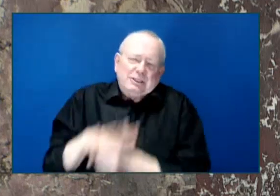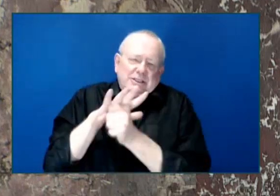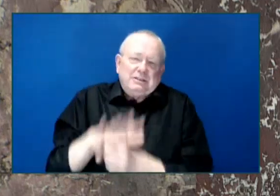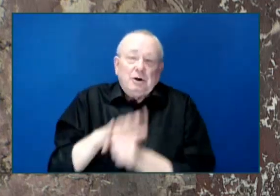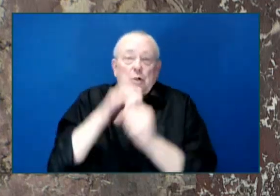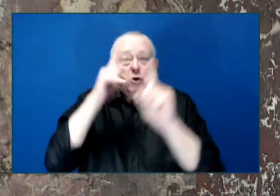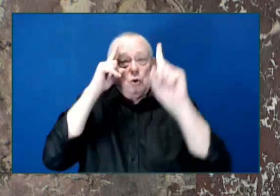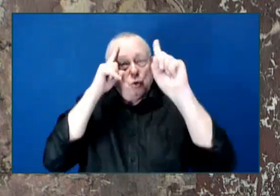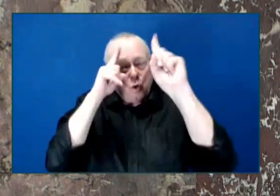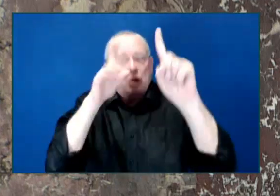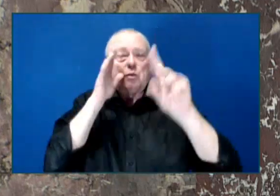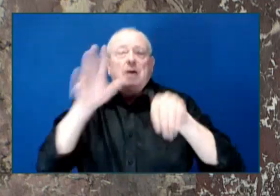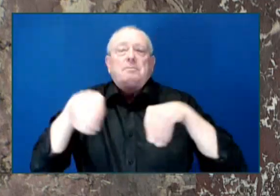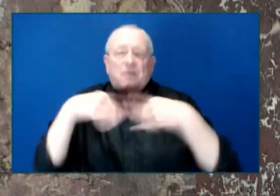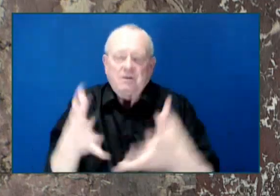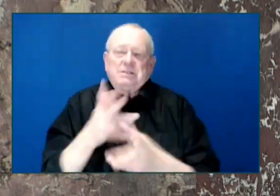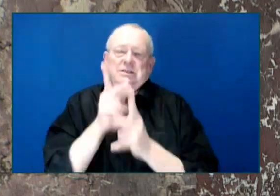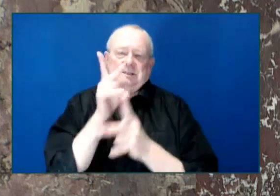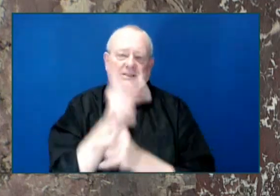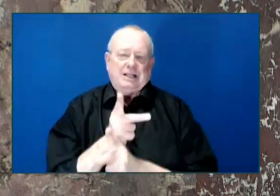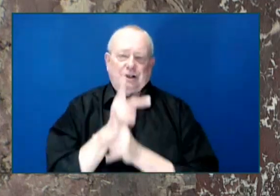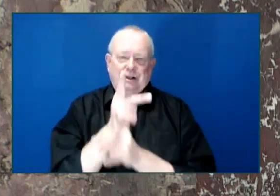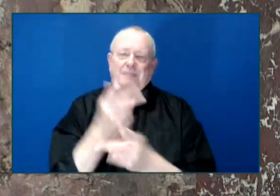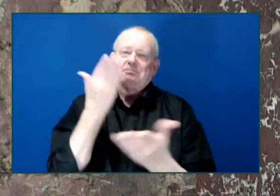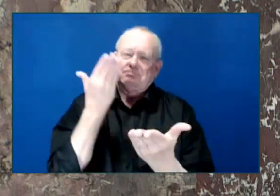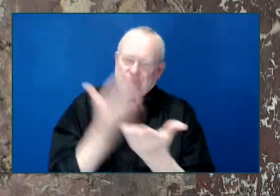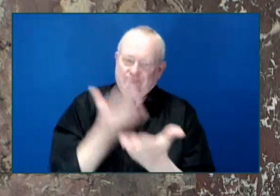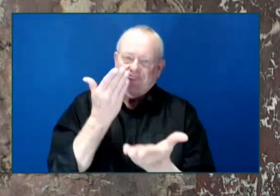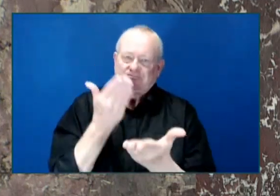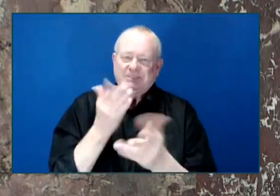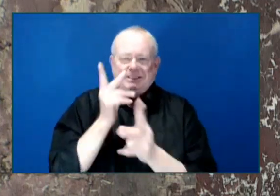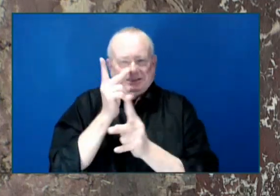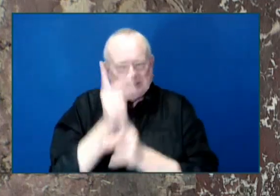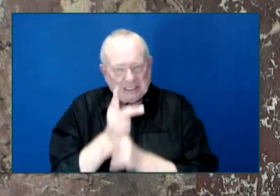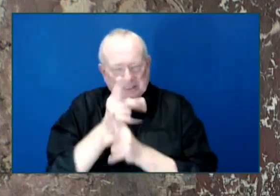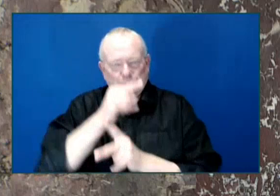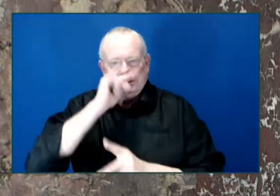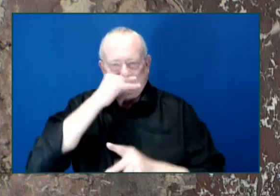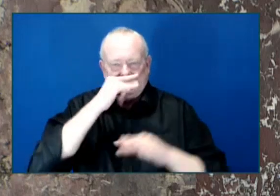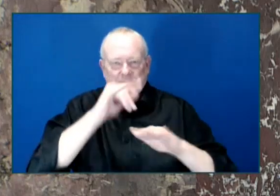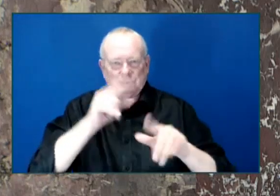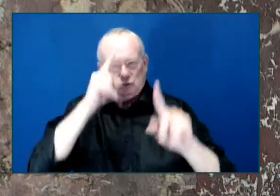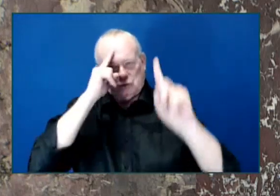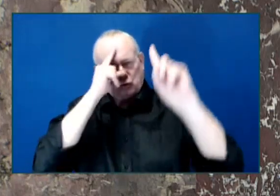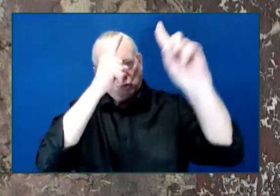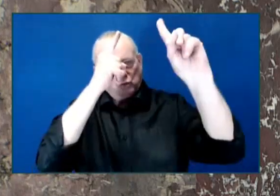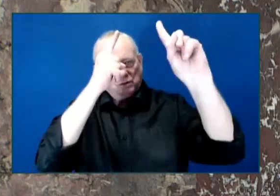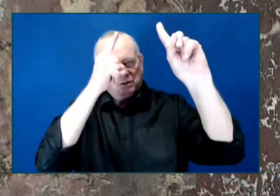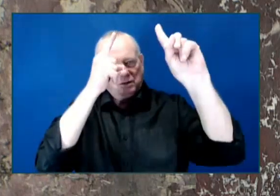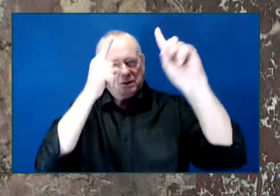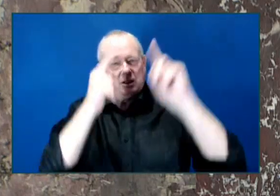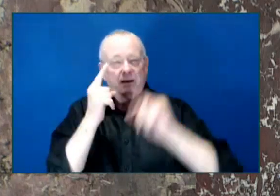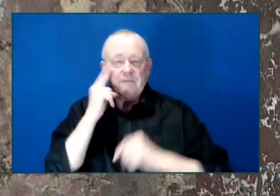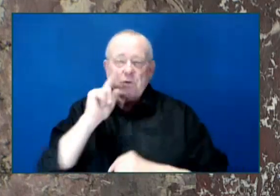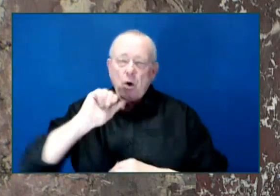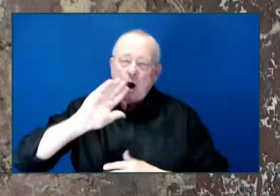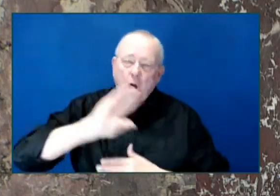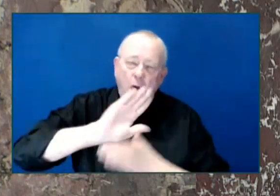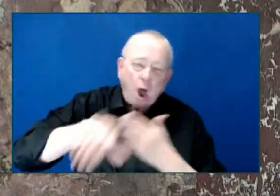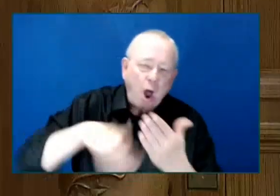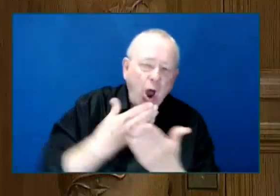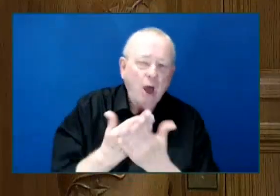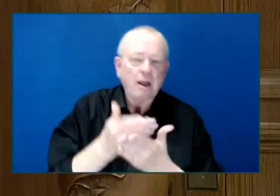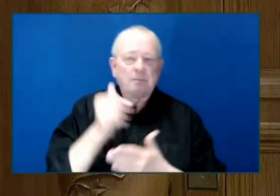that's evidence-based, that looks after kids, because that's what we want to prioritize here. That's what we want to deliver for every parent in British Columbia.